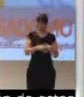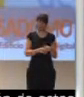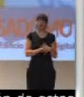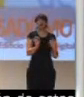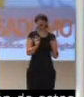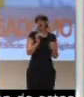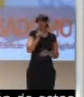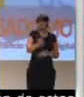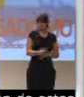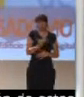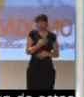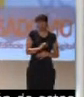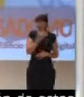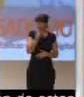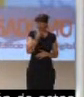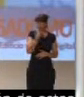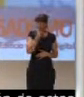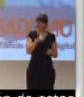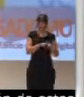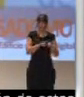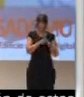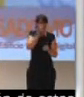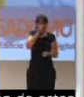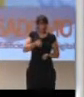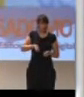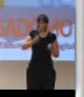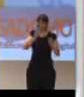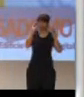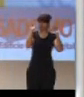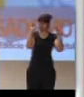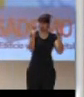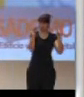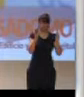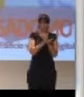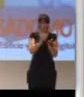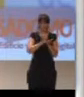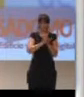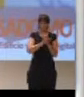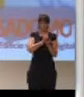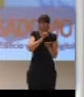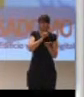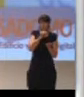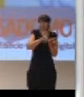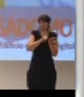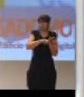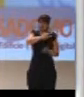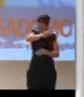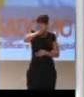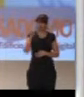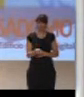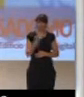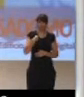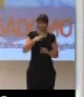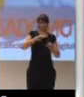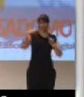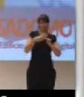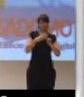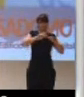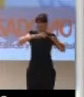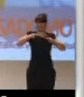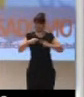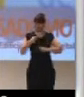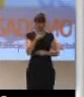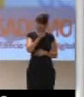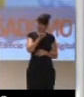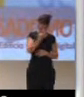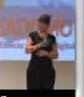making those graphical interfaces larger, or why not also using Google Translator, which is another